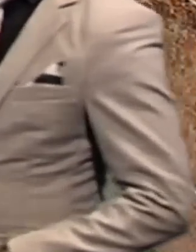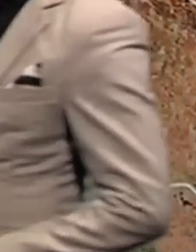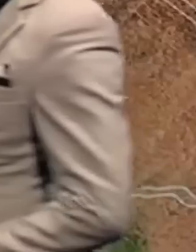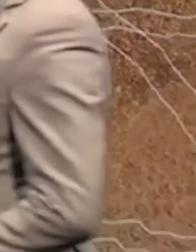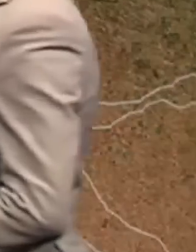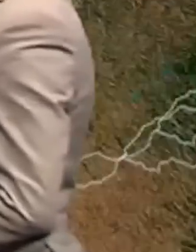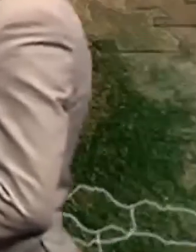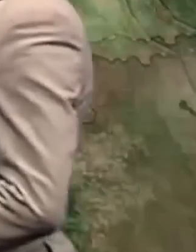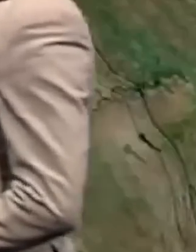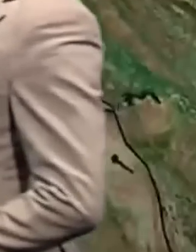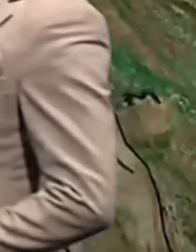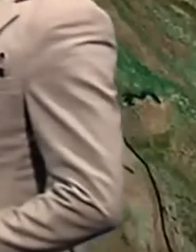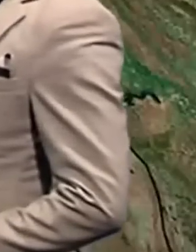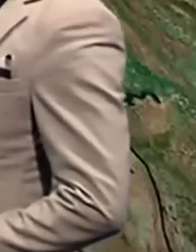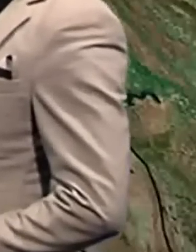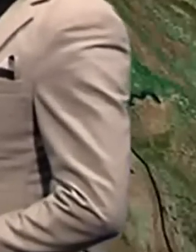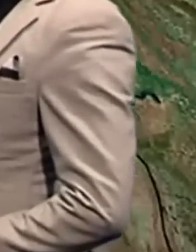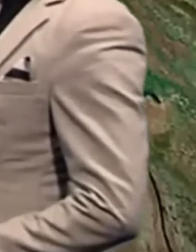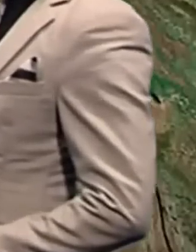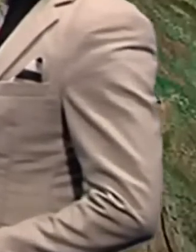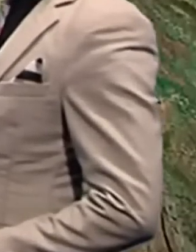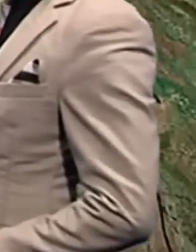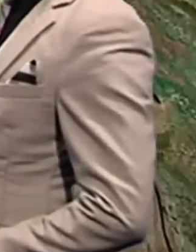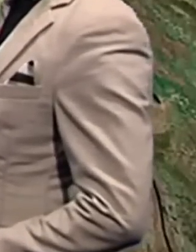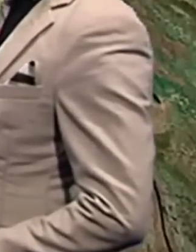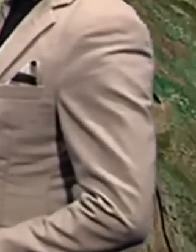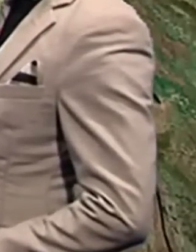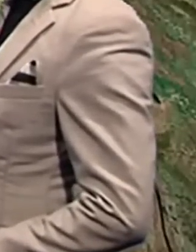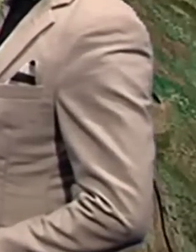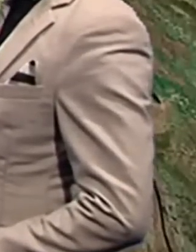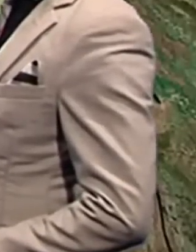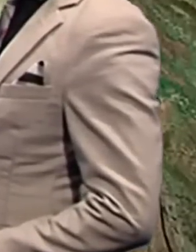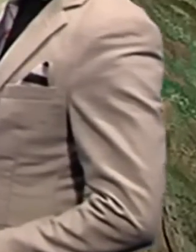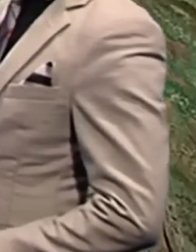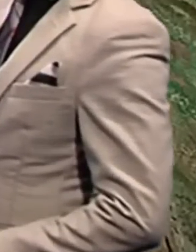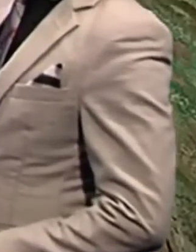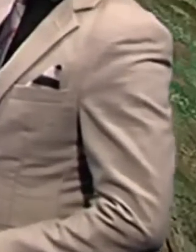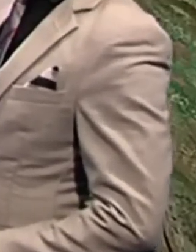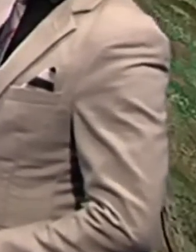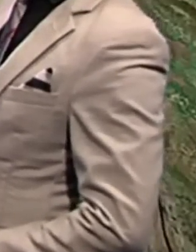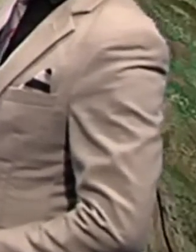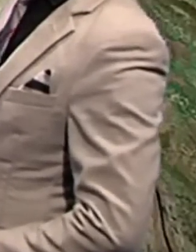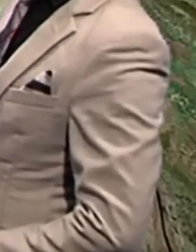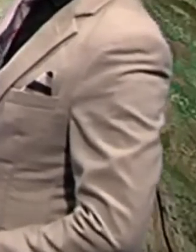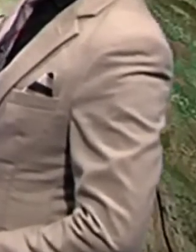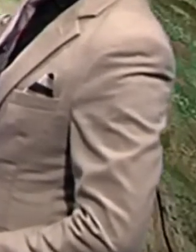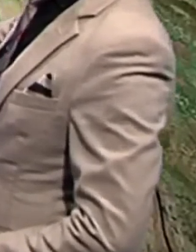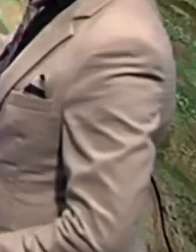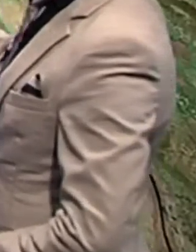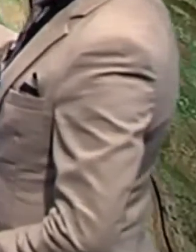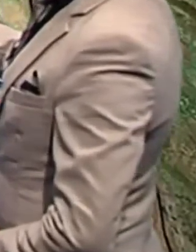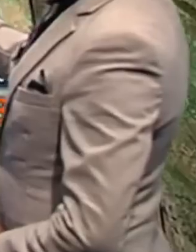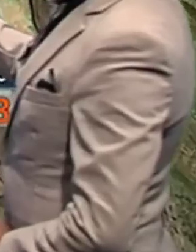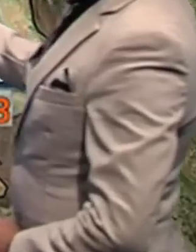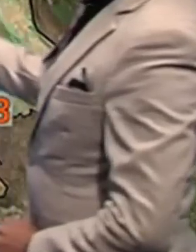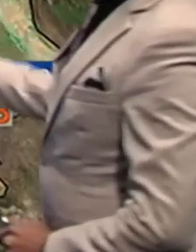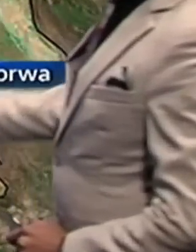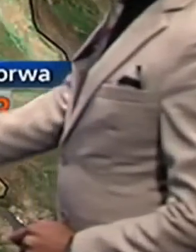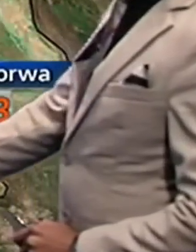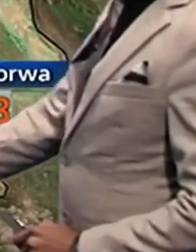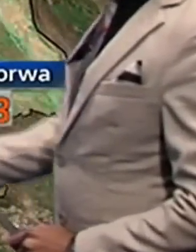go fola ga magareng go mare lebela province ya Limpopo dikarolo tša province go bontšha go tla ruthela ka Mokopane le ka Polokwane fela go tla fisha ka Messina dikarolo